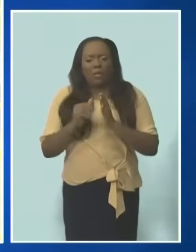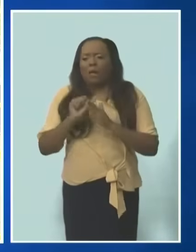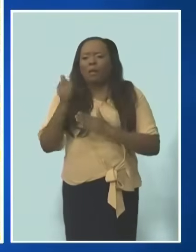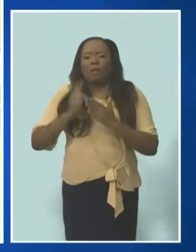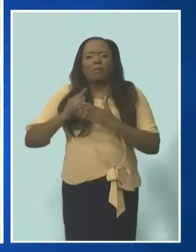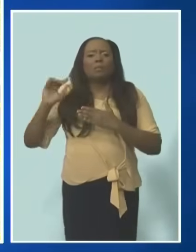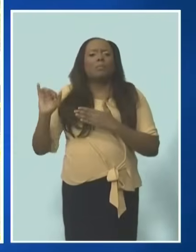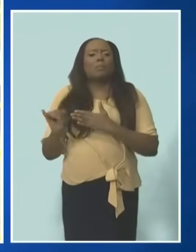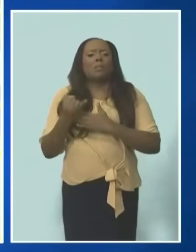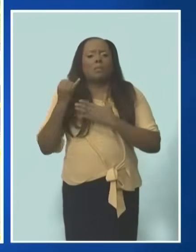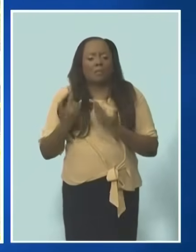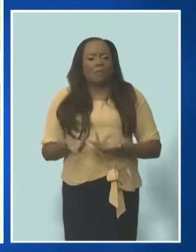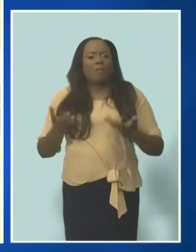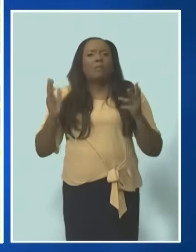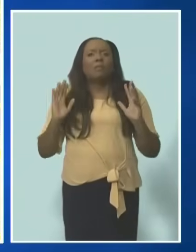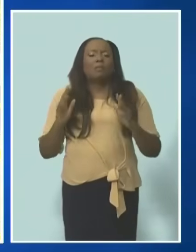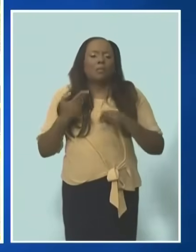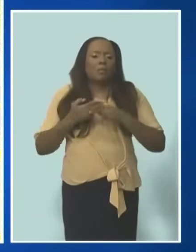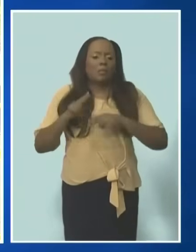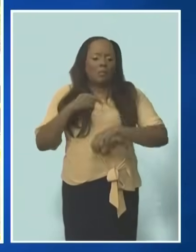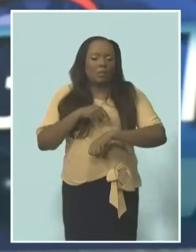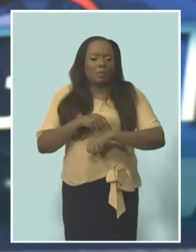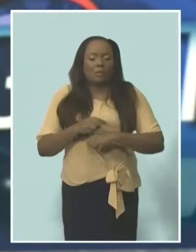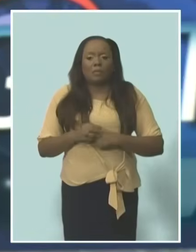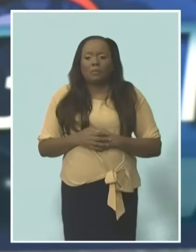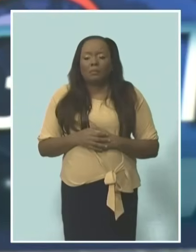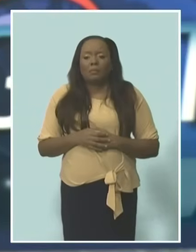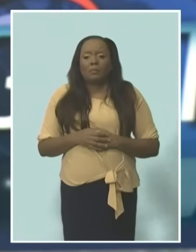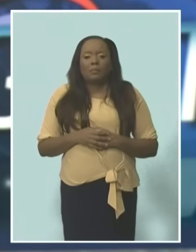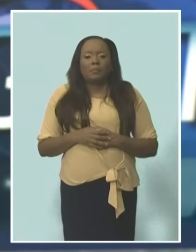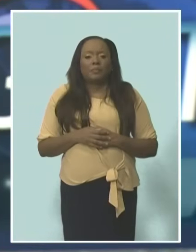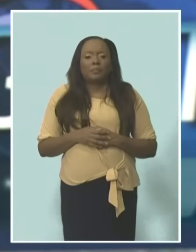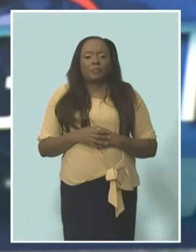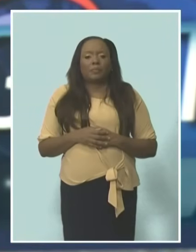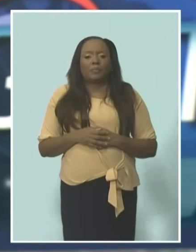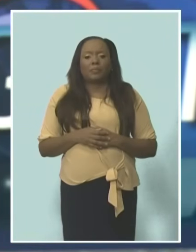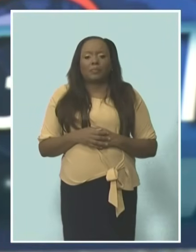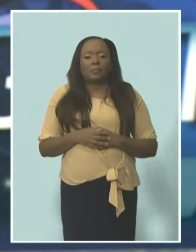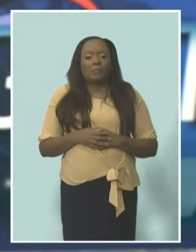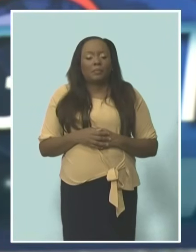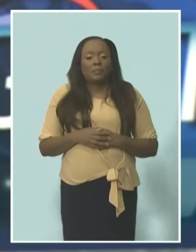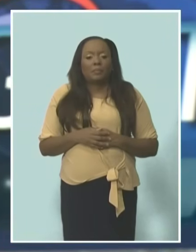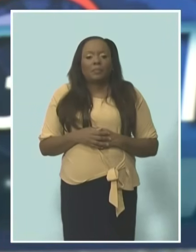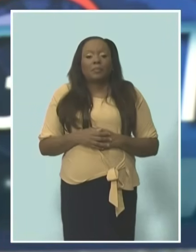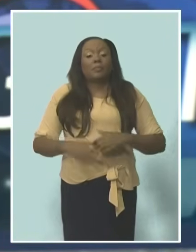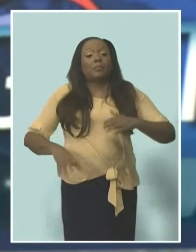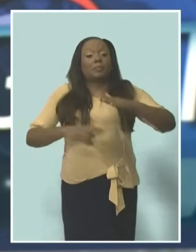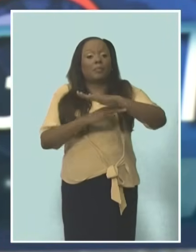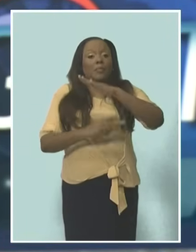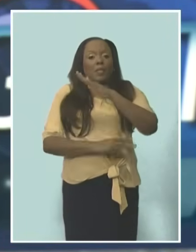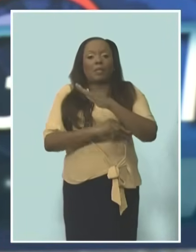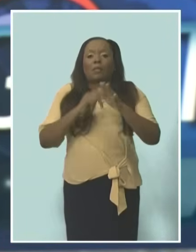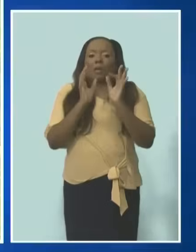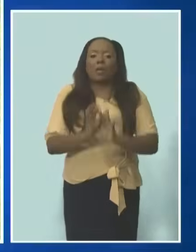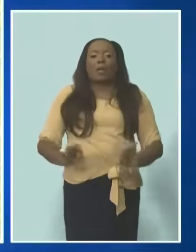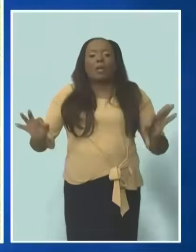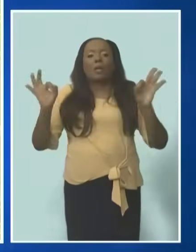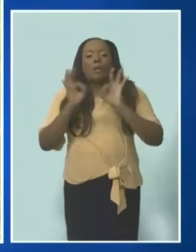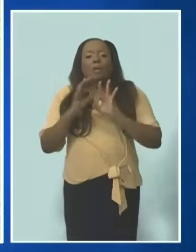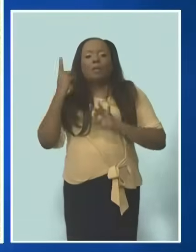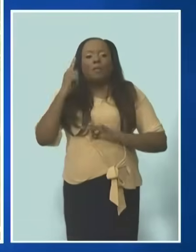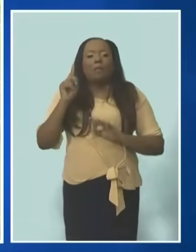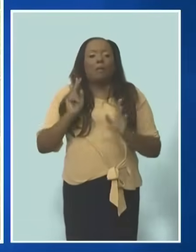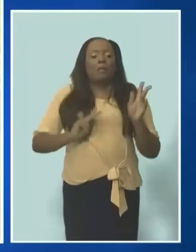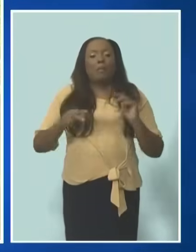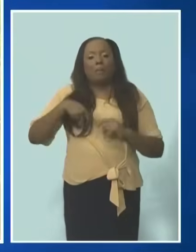St. Joseph completed in short order. The bridge serves as a vital link for commuters, and the Minister of Transport